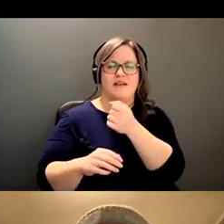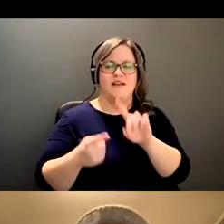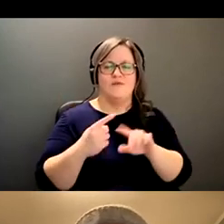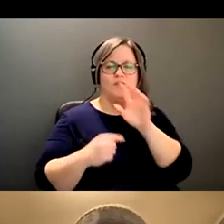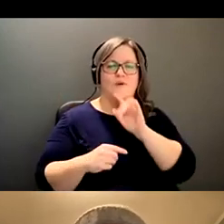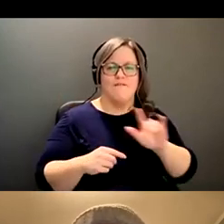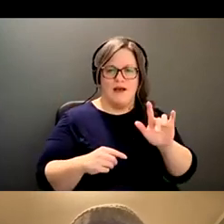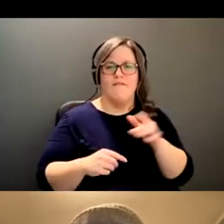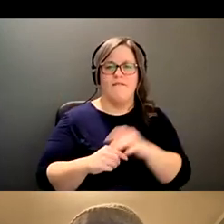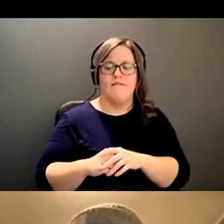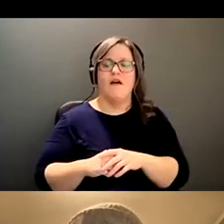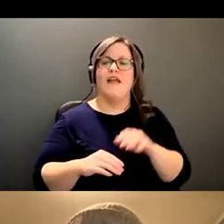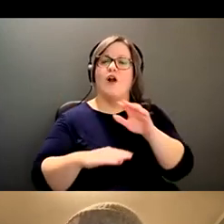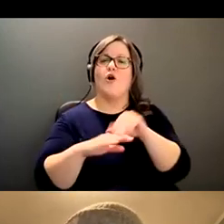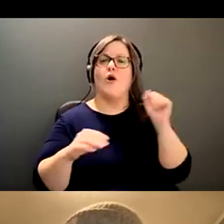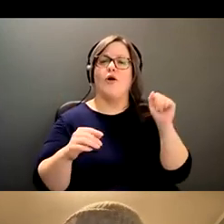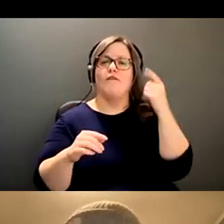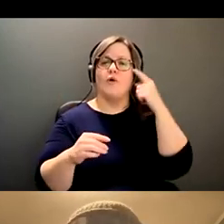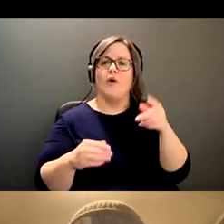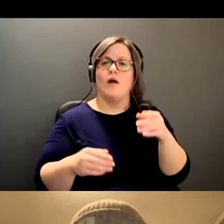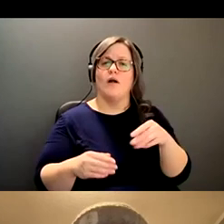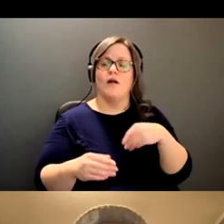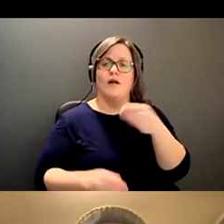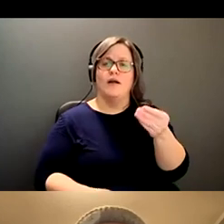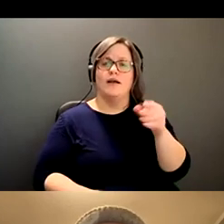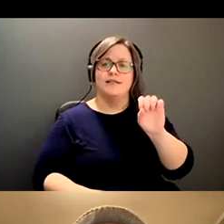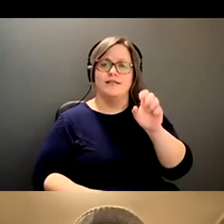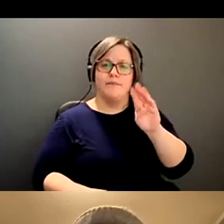is open right now as well. And that link will be posted in the chat too.